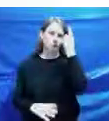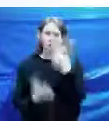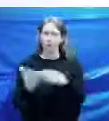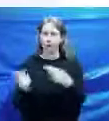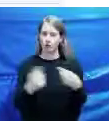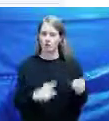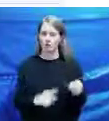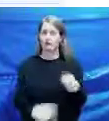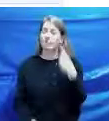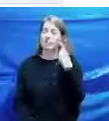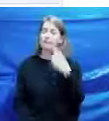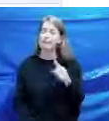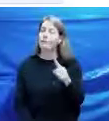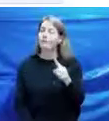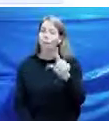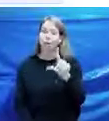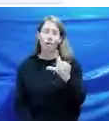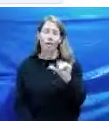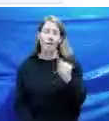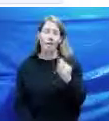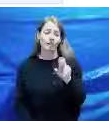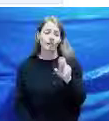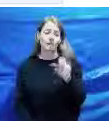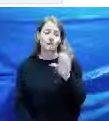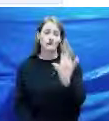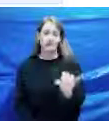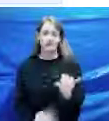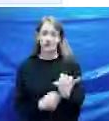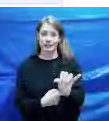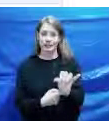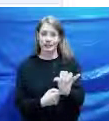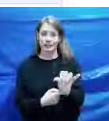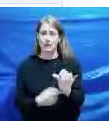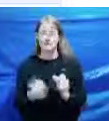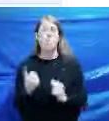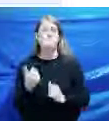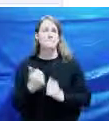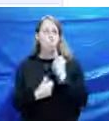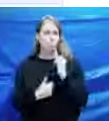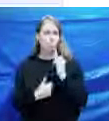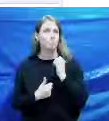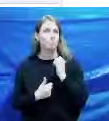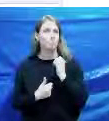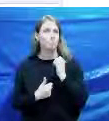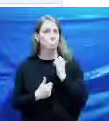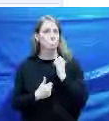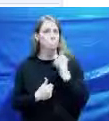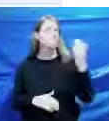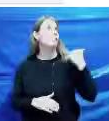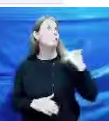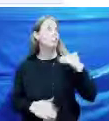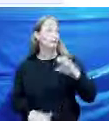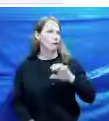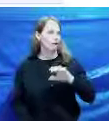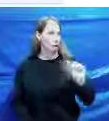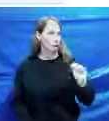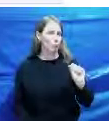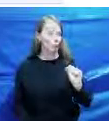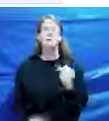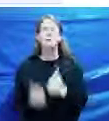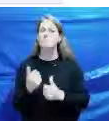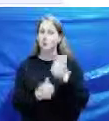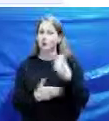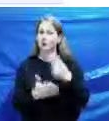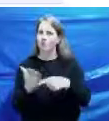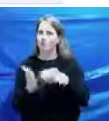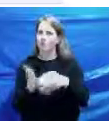these three things, prior to the Common Core, the majority of what students were reading, K-12 was